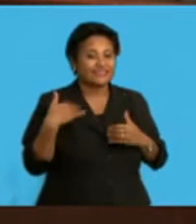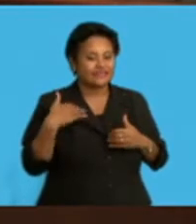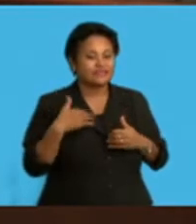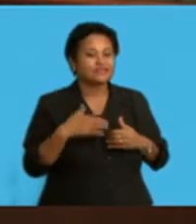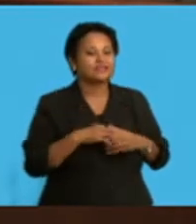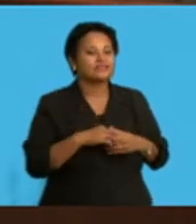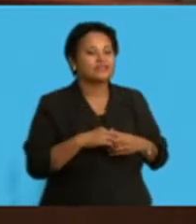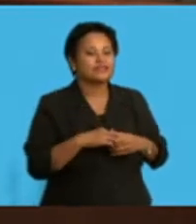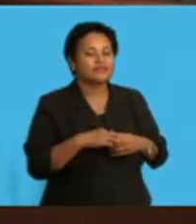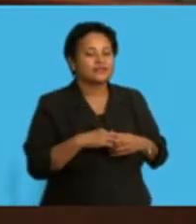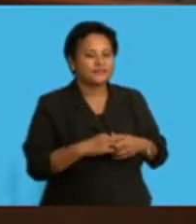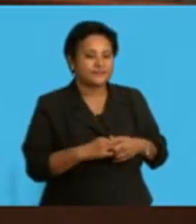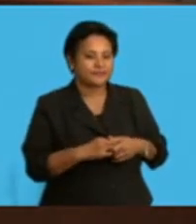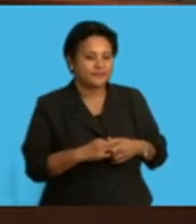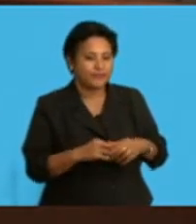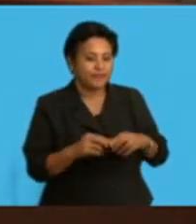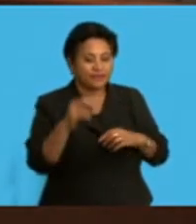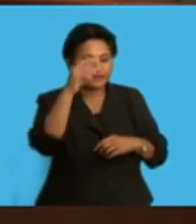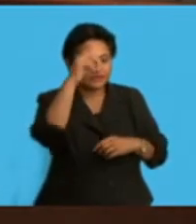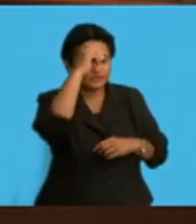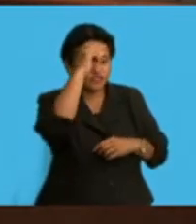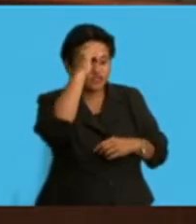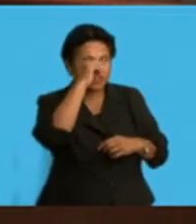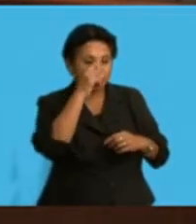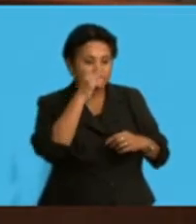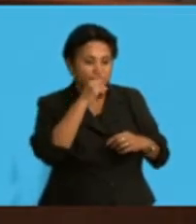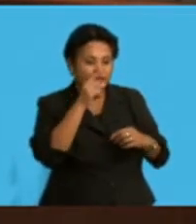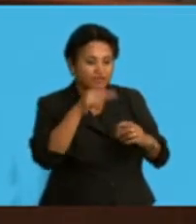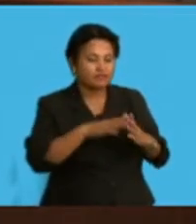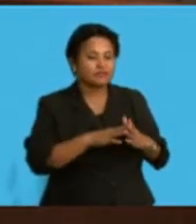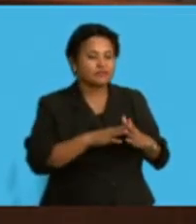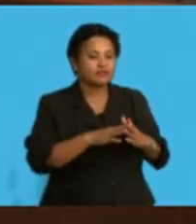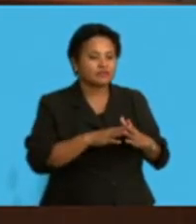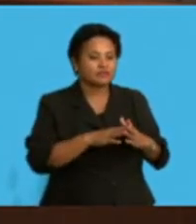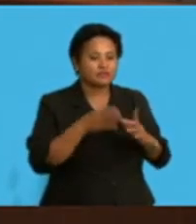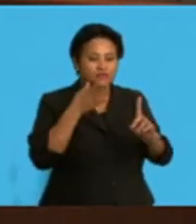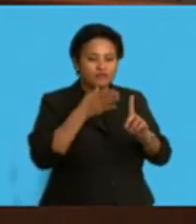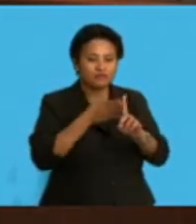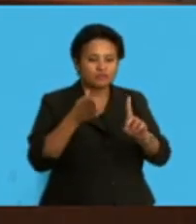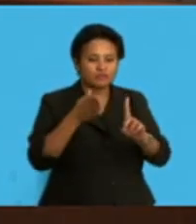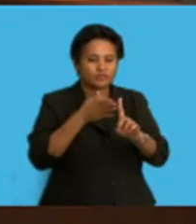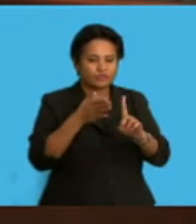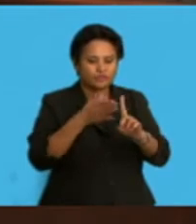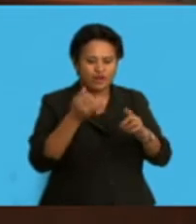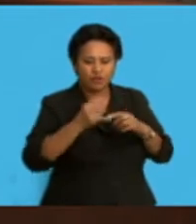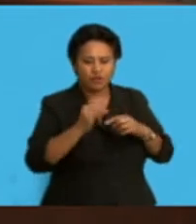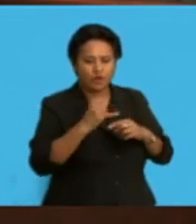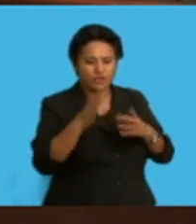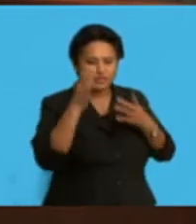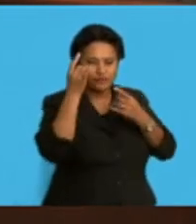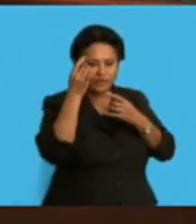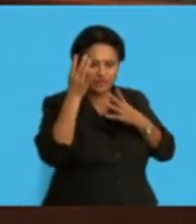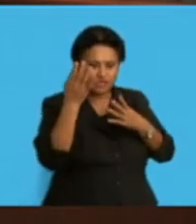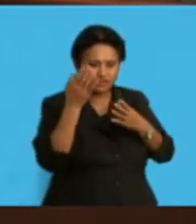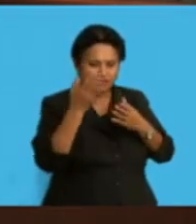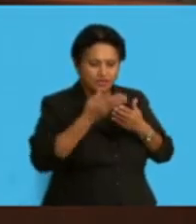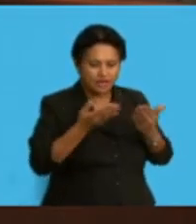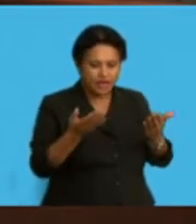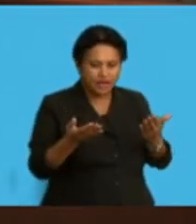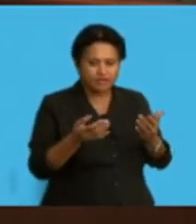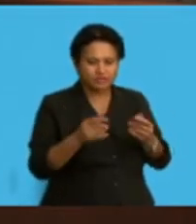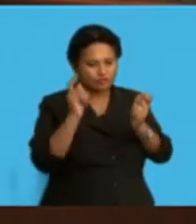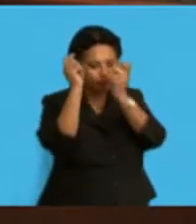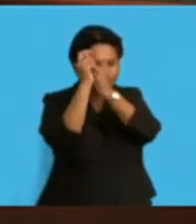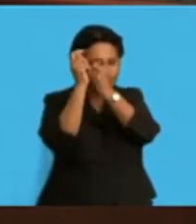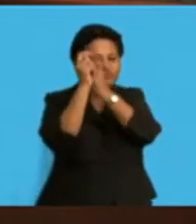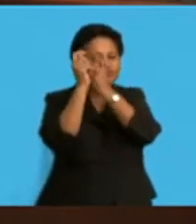In fact, Madam Speaker, Fijians are being continuously misled to an appalling extent with facts that are being deliberately manipulated, half-truths, in fact at